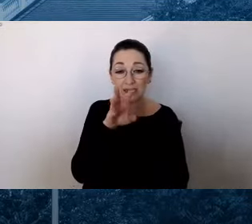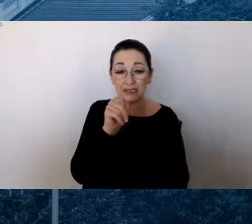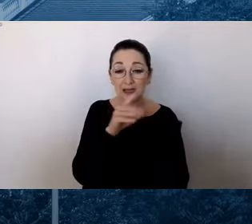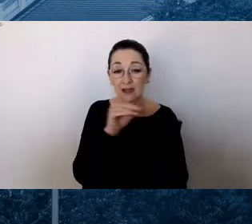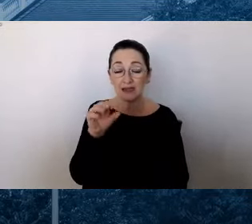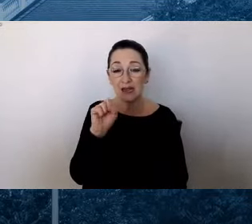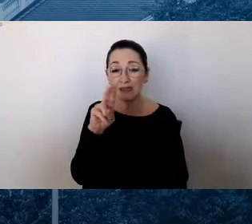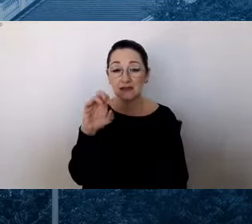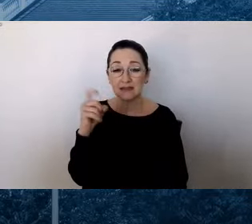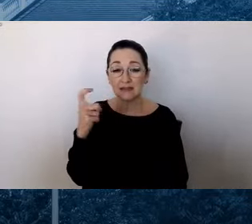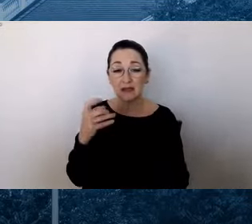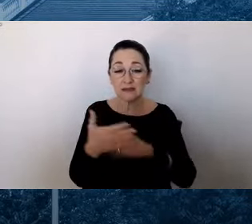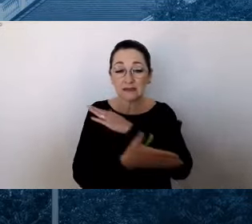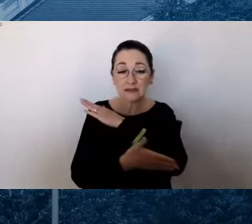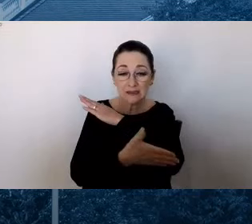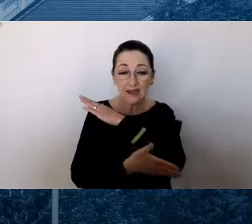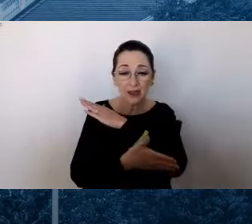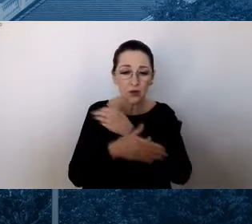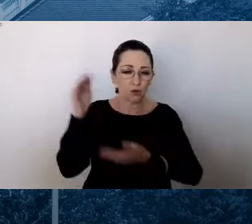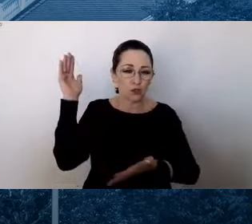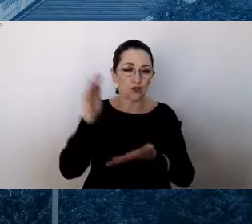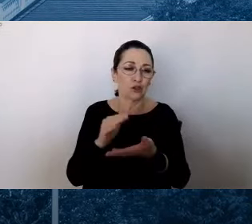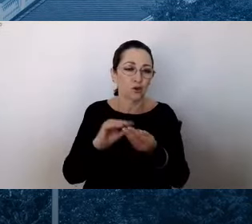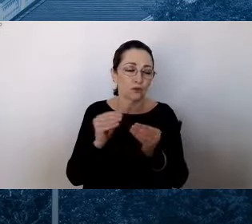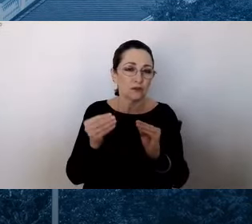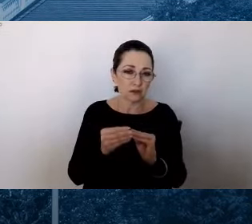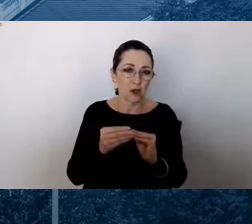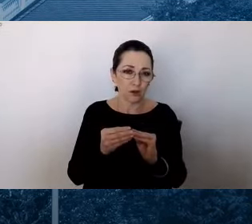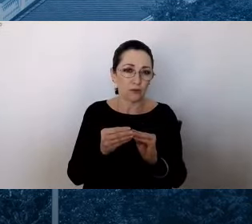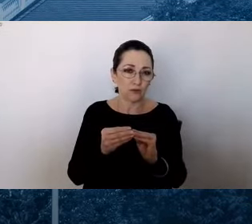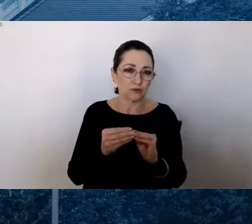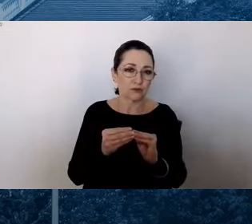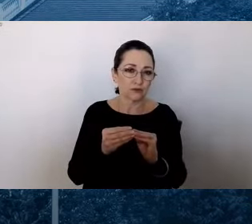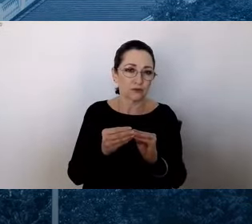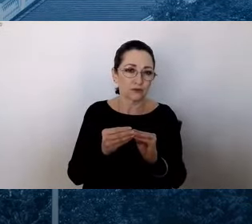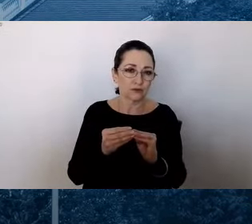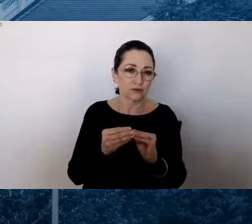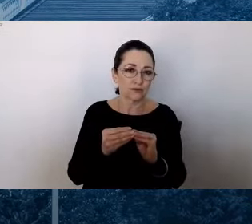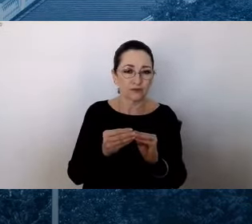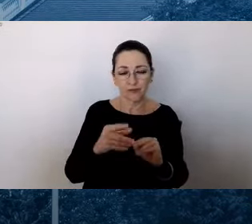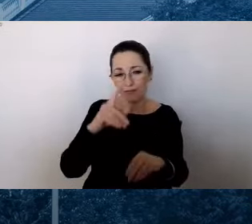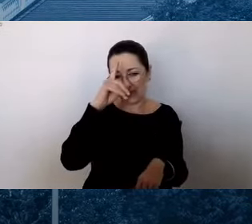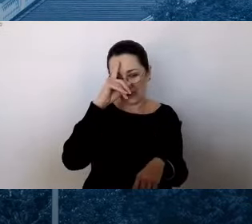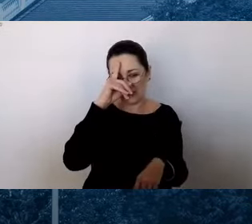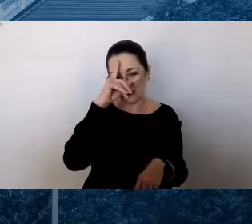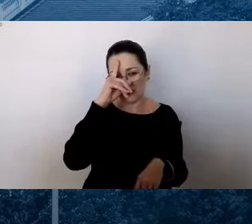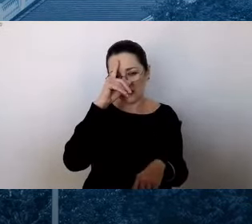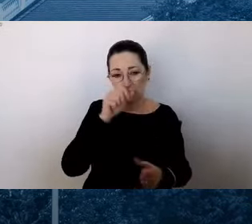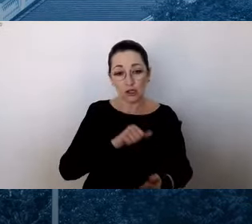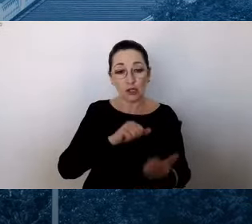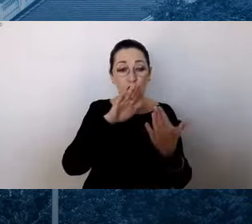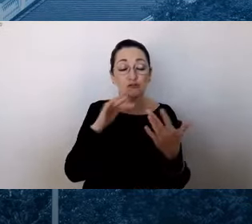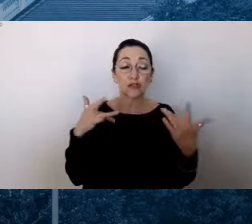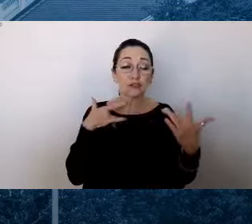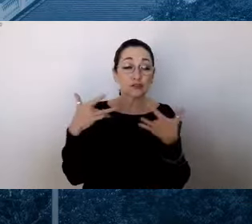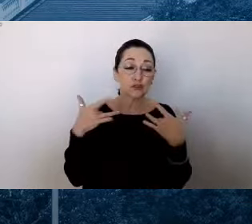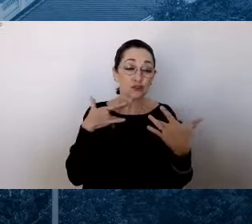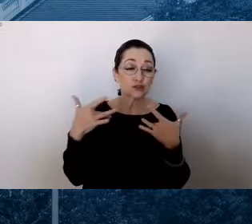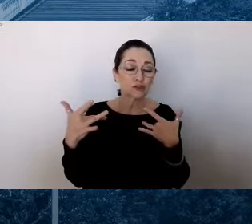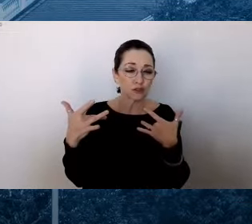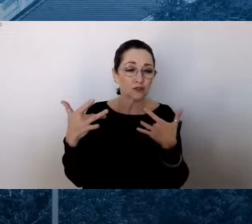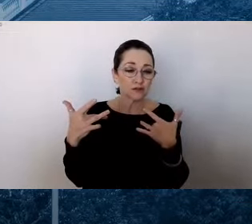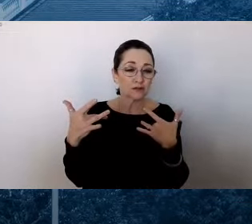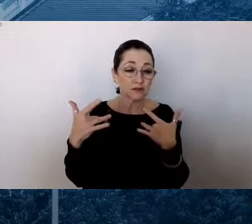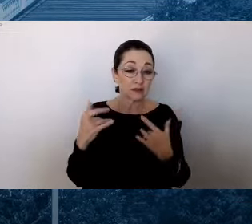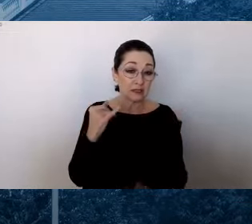County. And I think, part of it is kind of addressing the concerns where they are. I mean, if